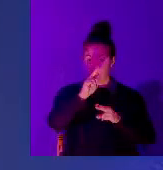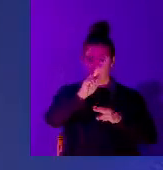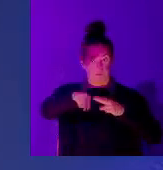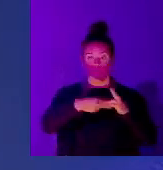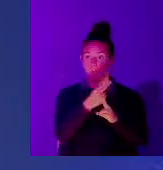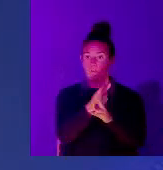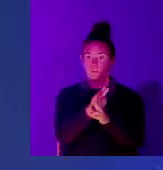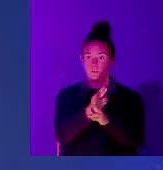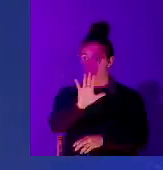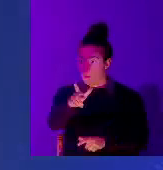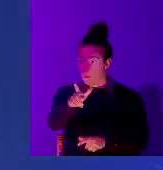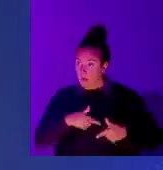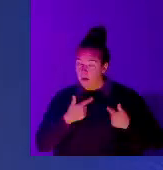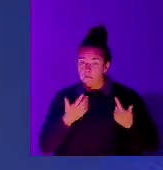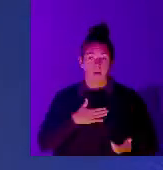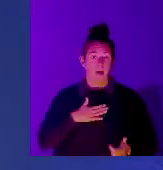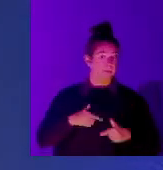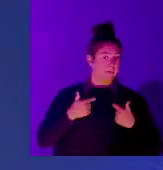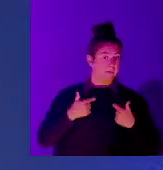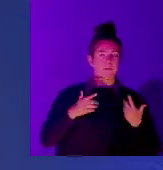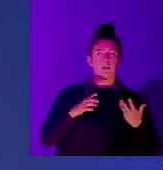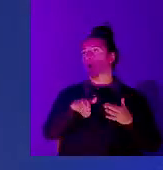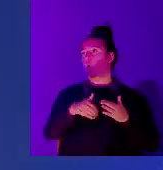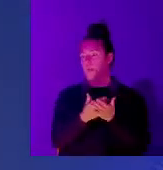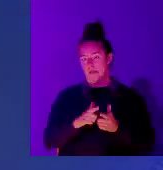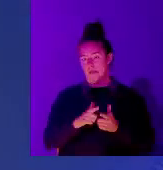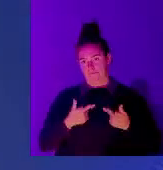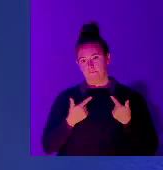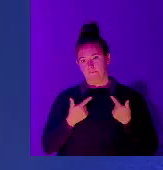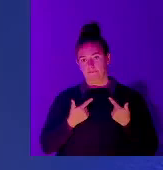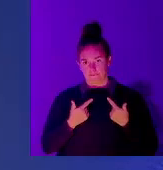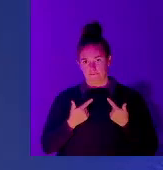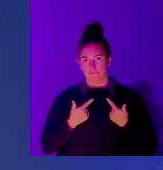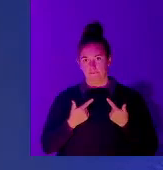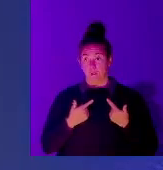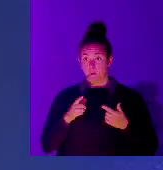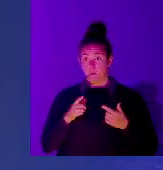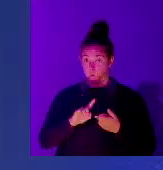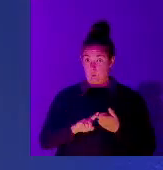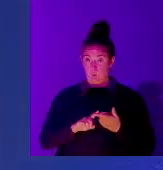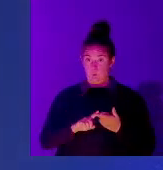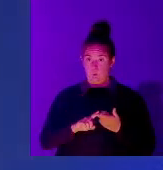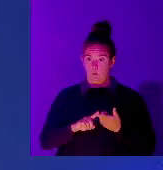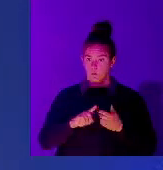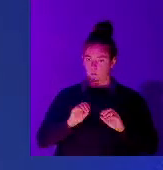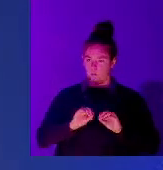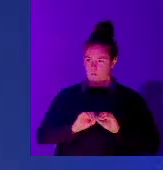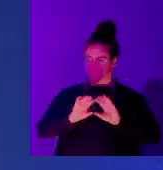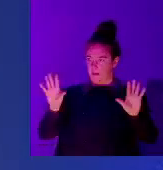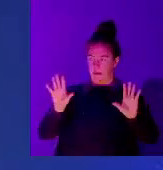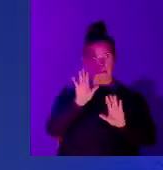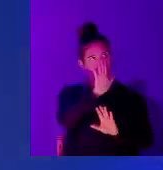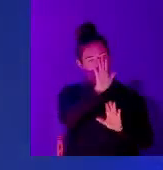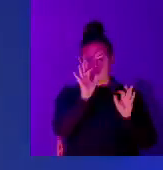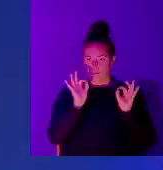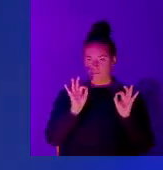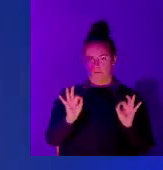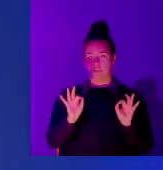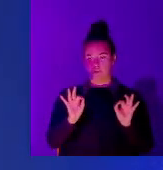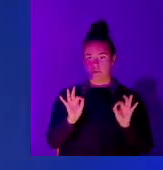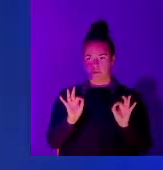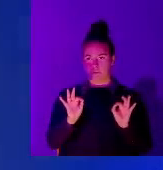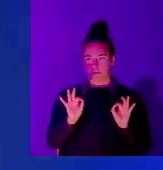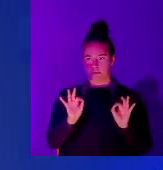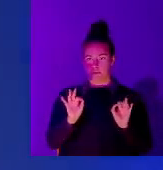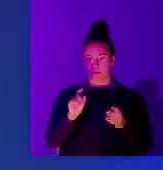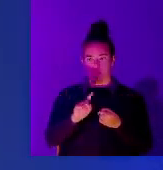life and all life to reveal His perfections to all moral and